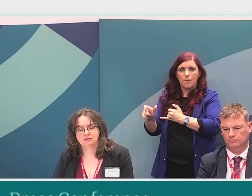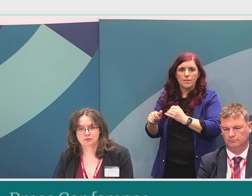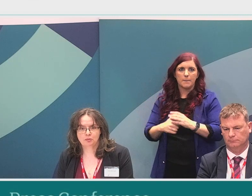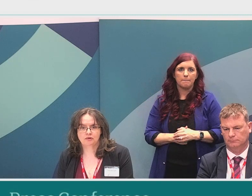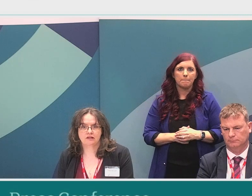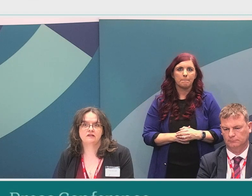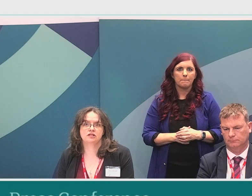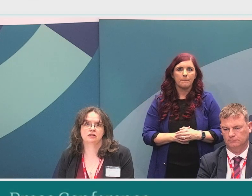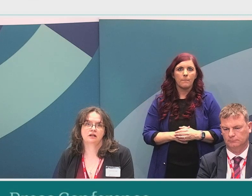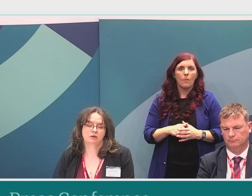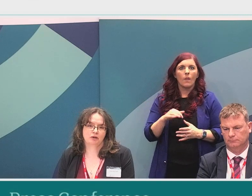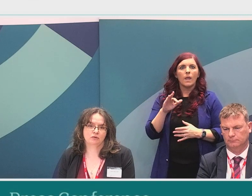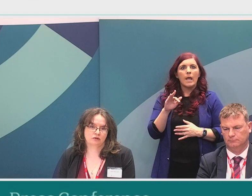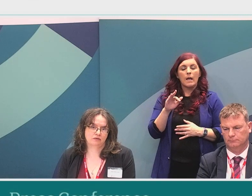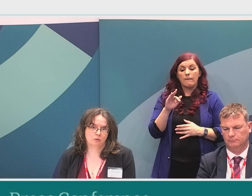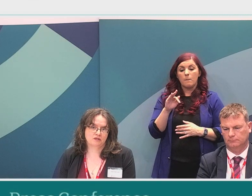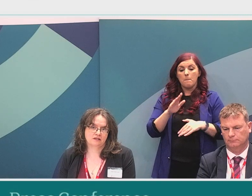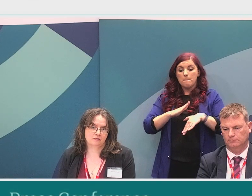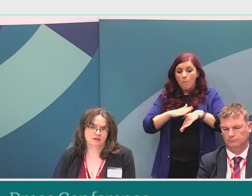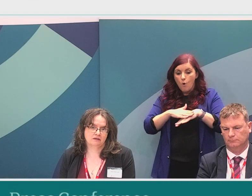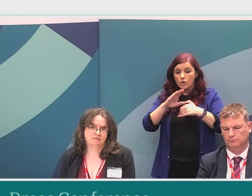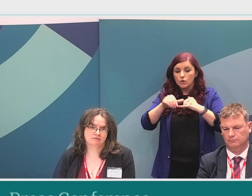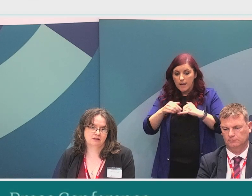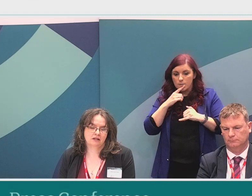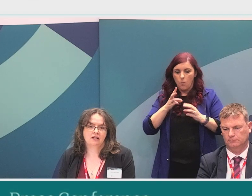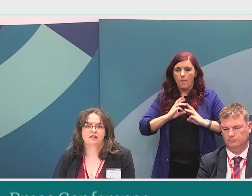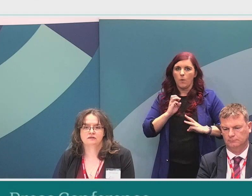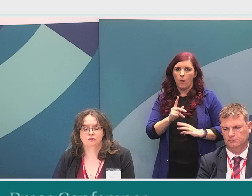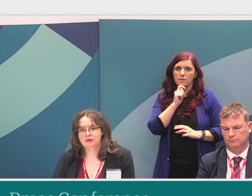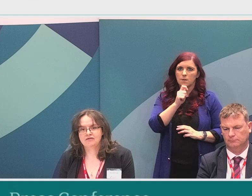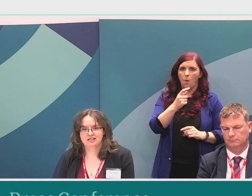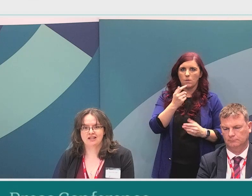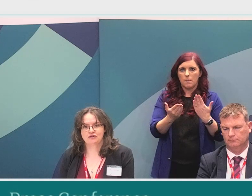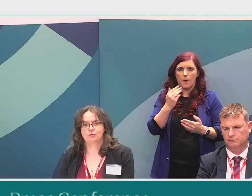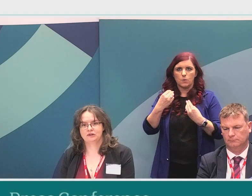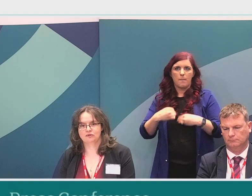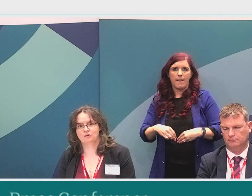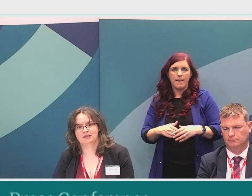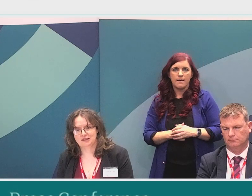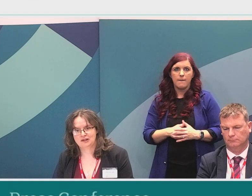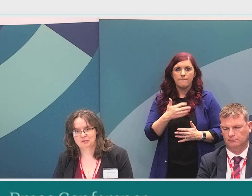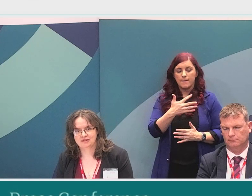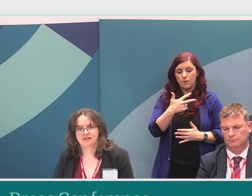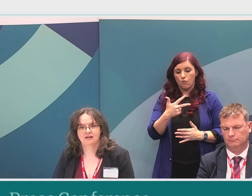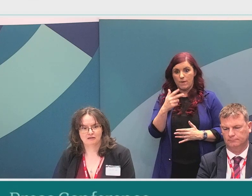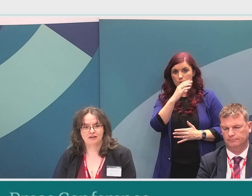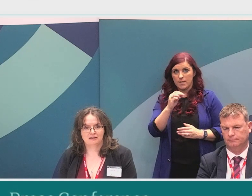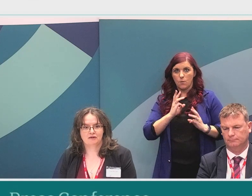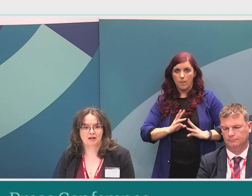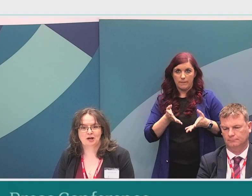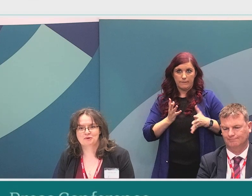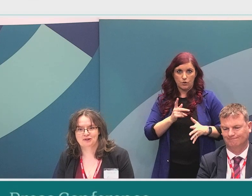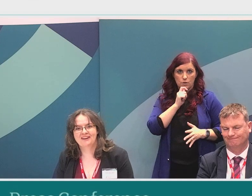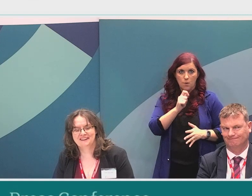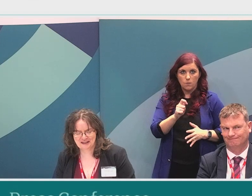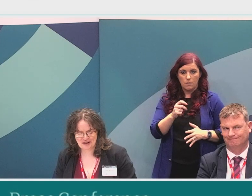or a group or organisation, compared with 34% of males. So if you leave today just knowing those 4 key themes, I'll feel I've got my